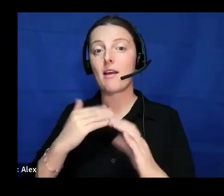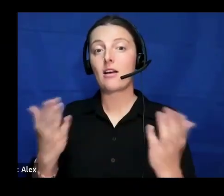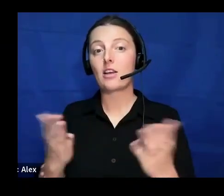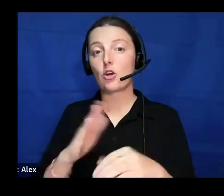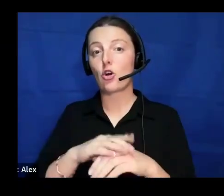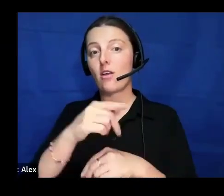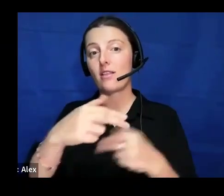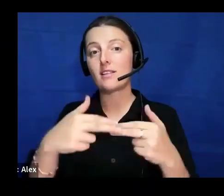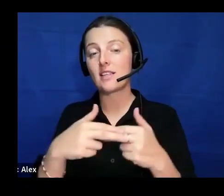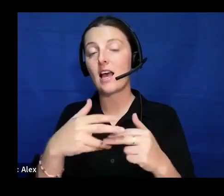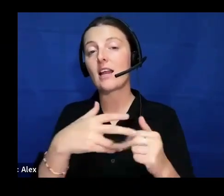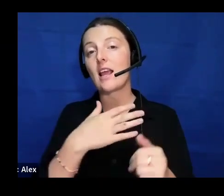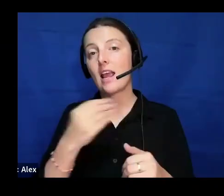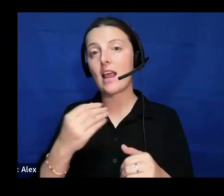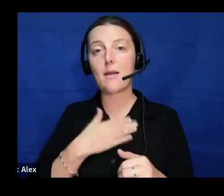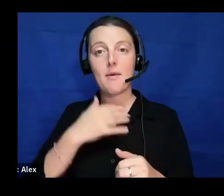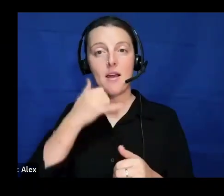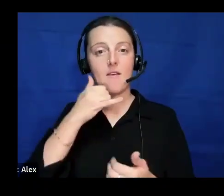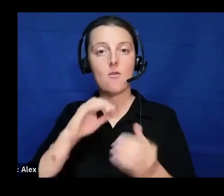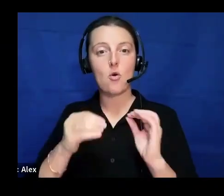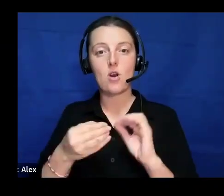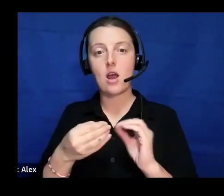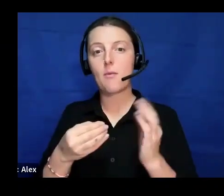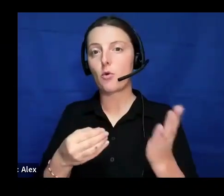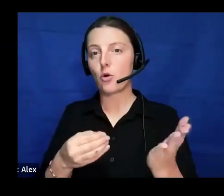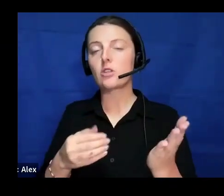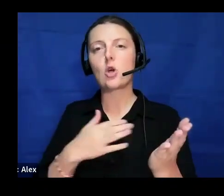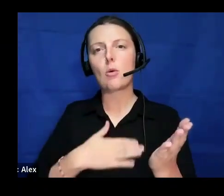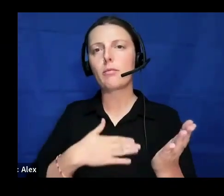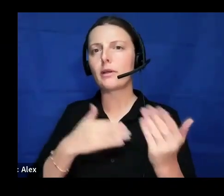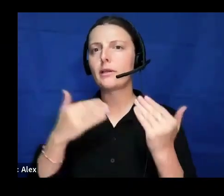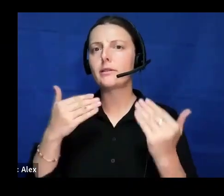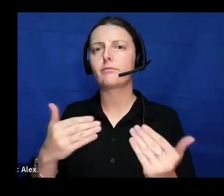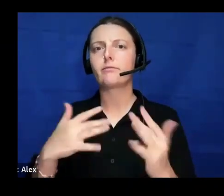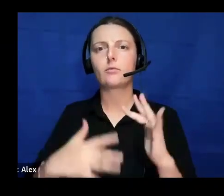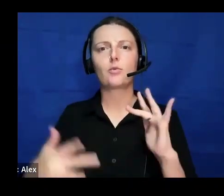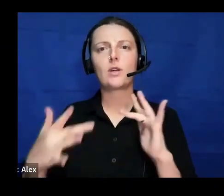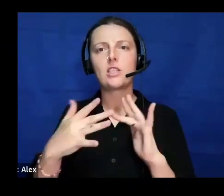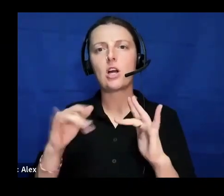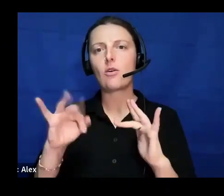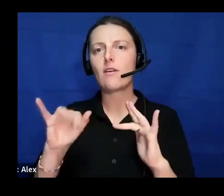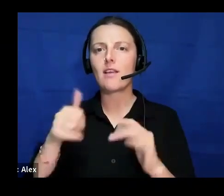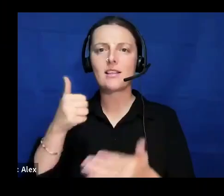number through NAMI. So please don't hesitate to reach out if that is something that would be helpful.